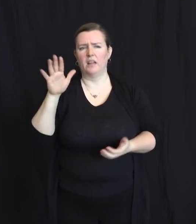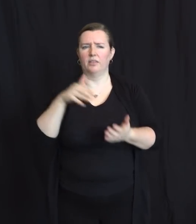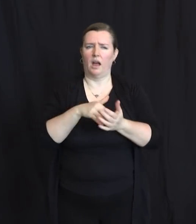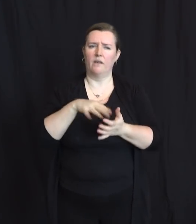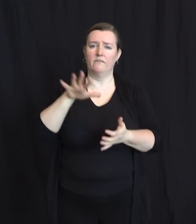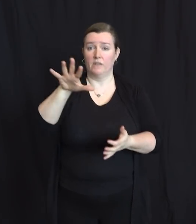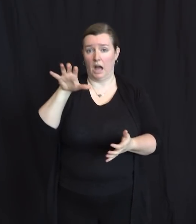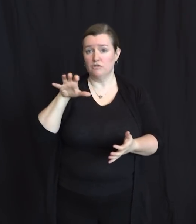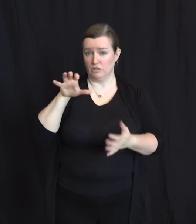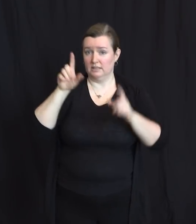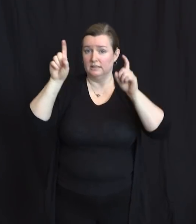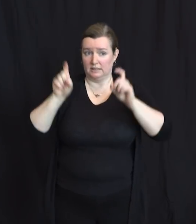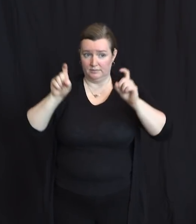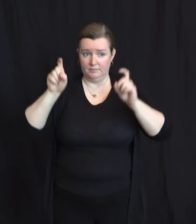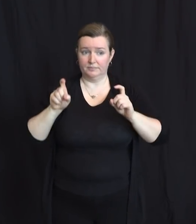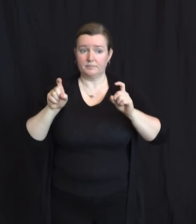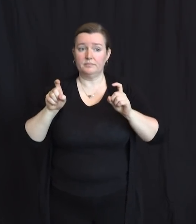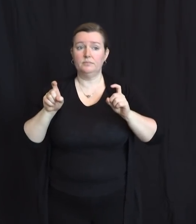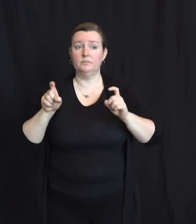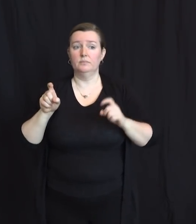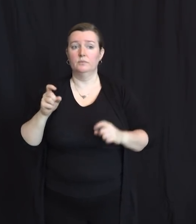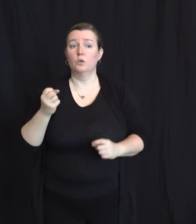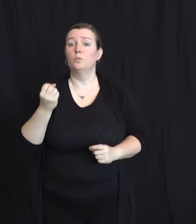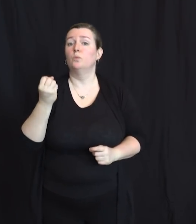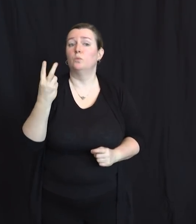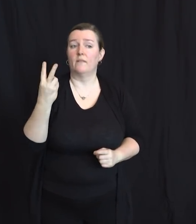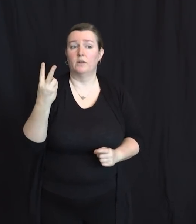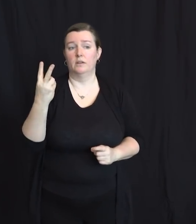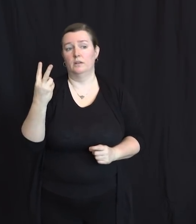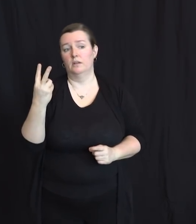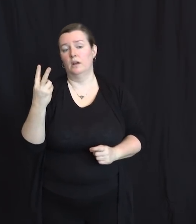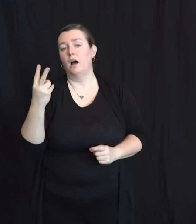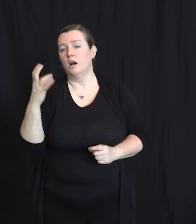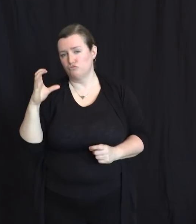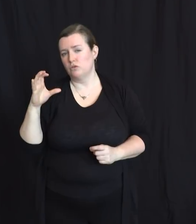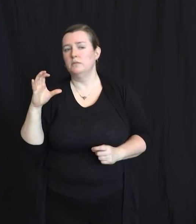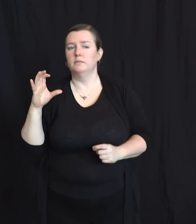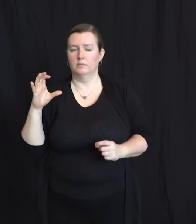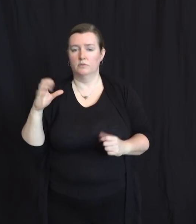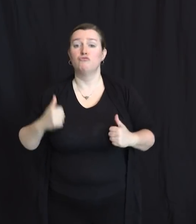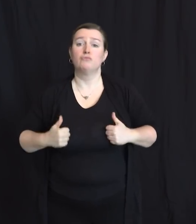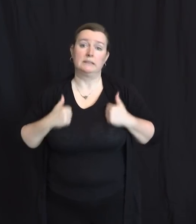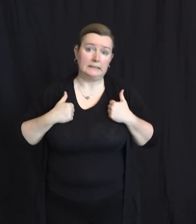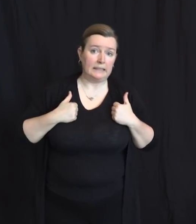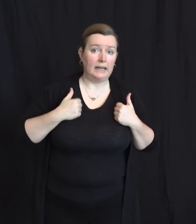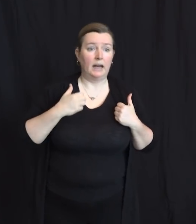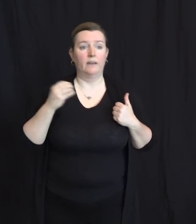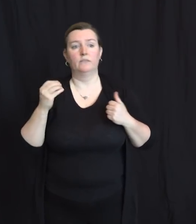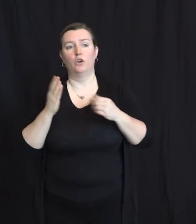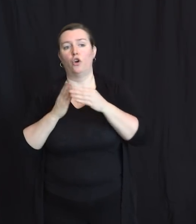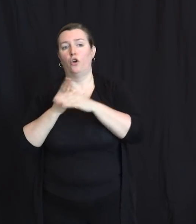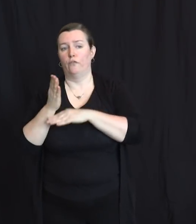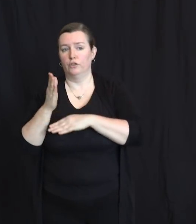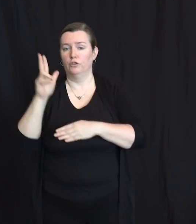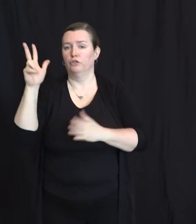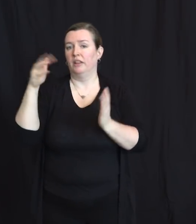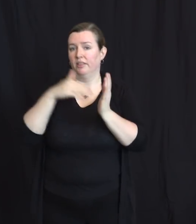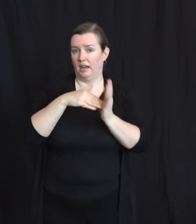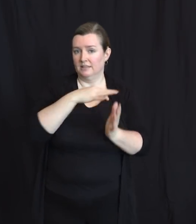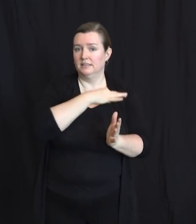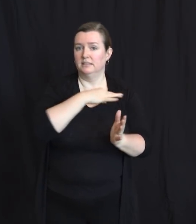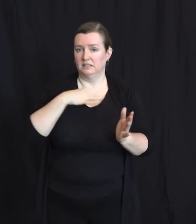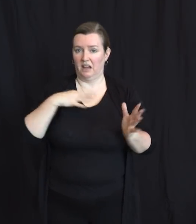1,200 residents, and in excess of 4,300 members of staff. These are among our most